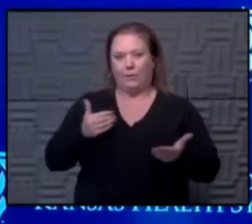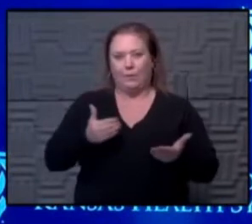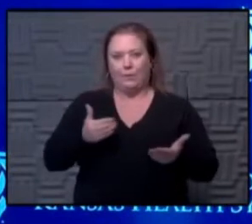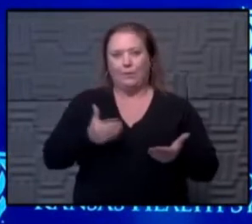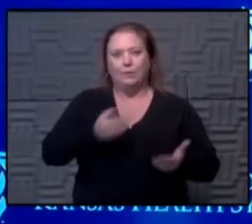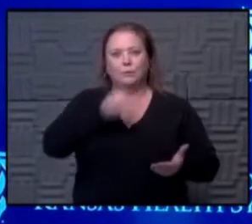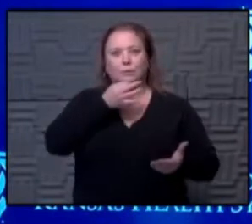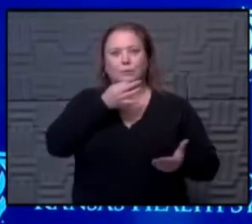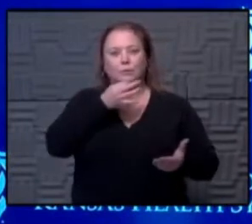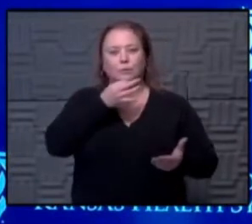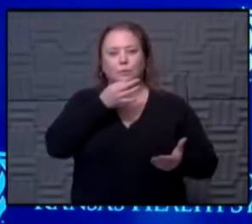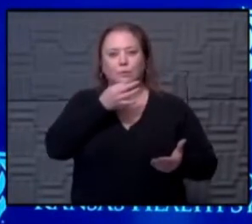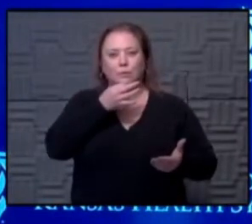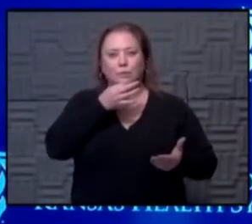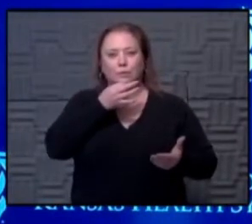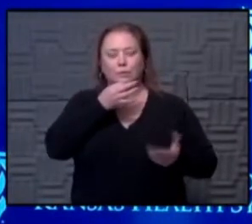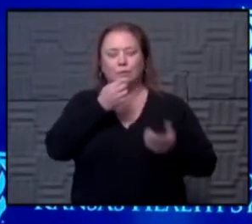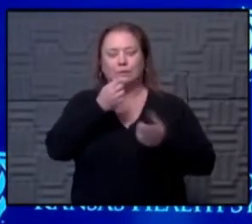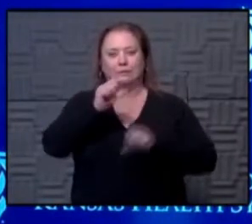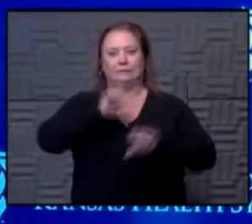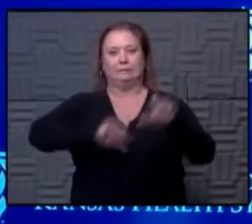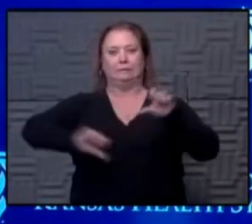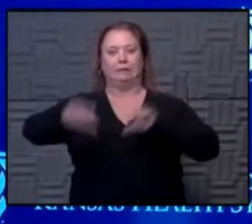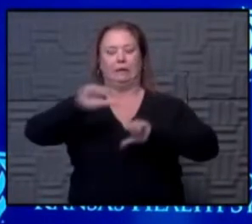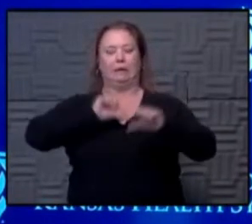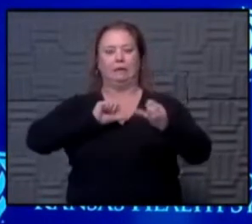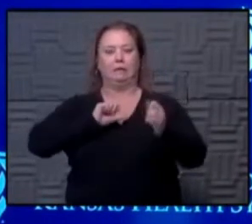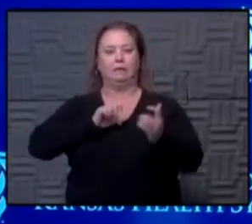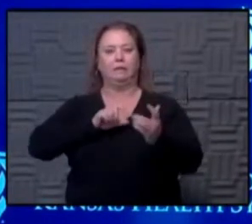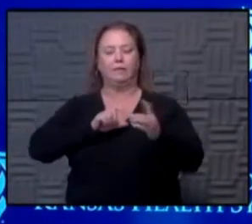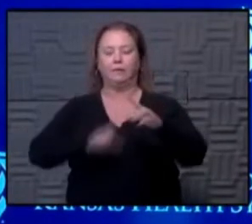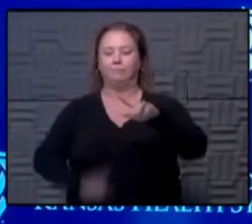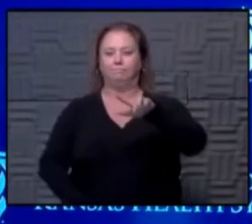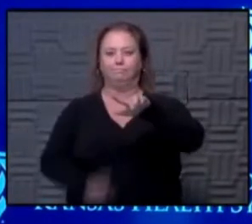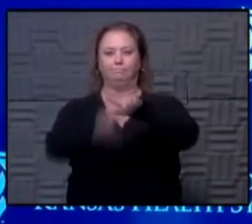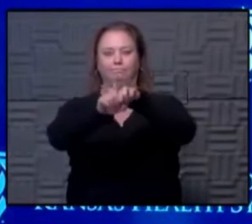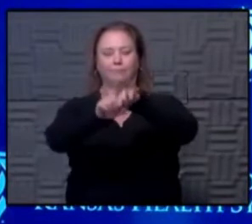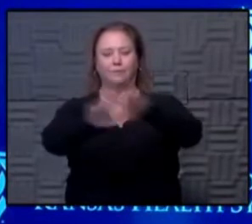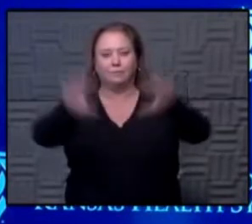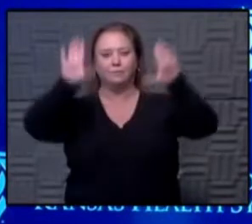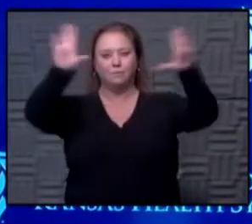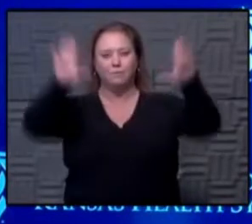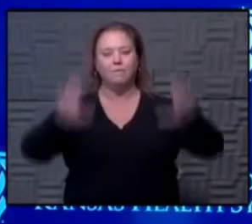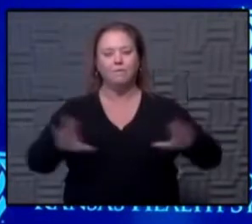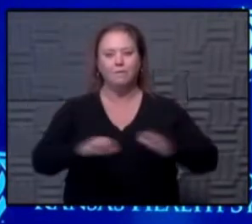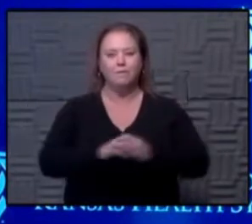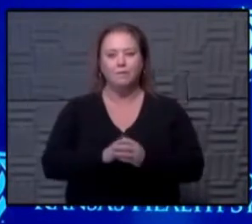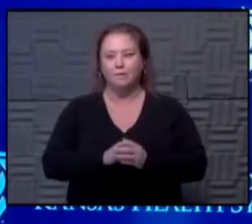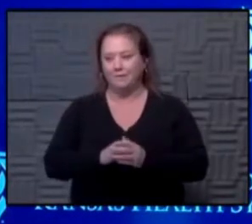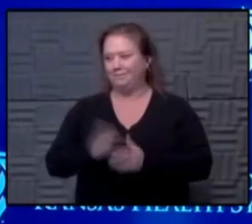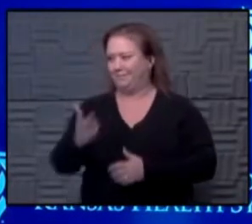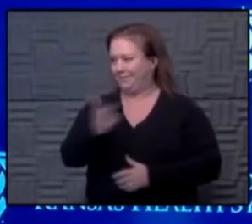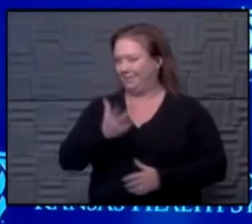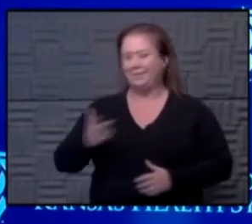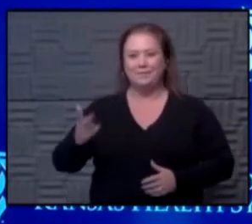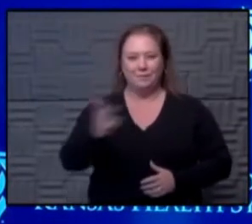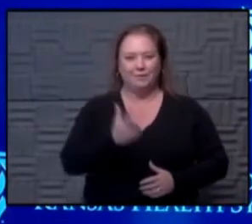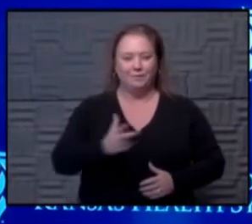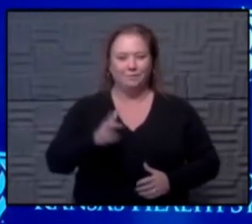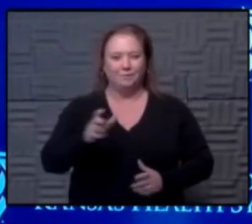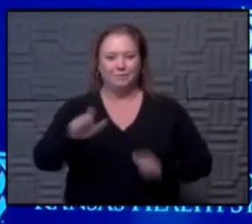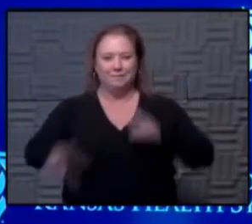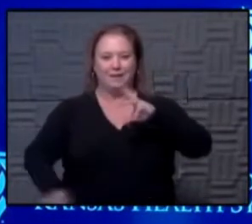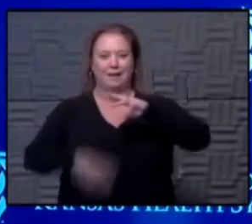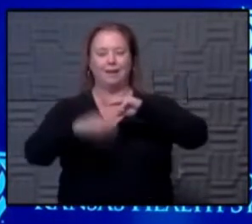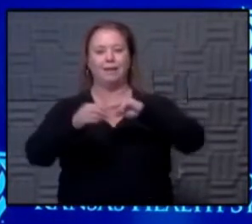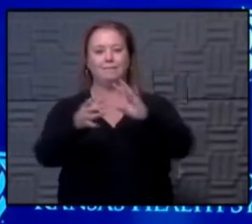this essential scientific breakthrough, this monumental occasion? Yeah, I'll start. I'm sure we all three have something to say about